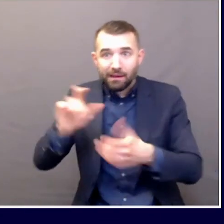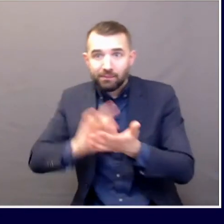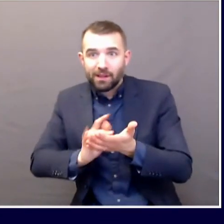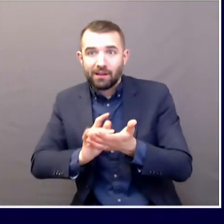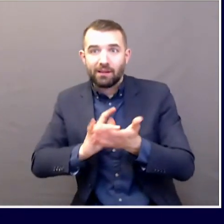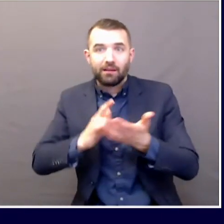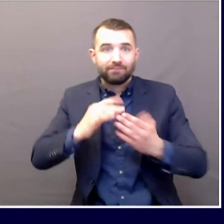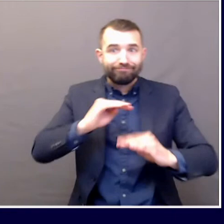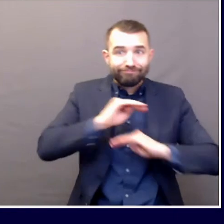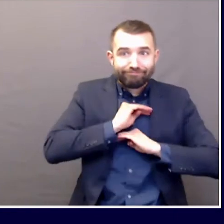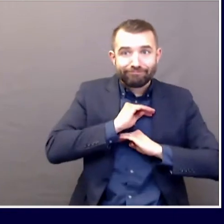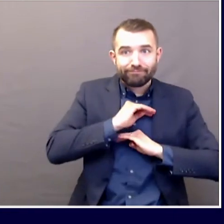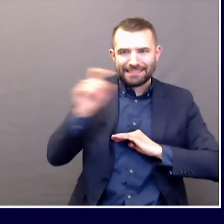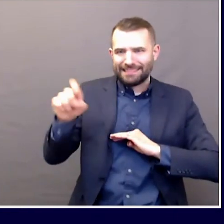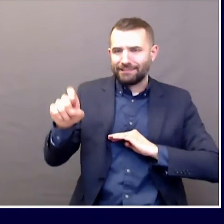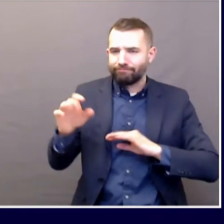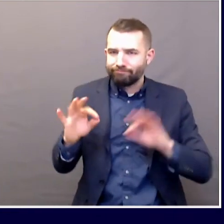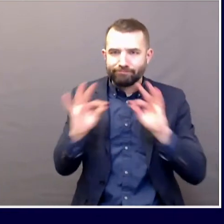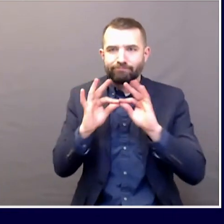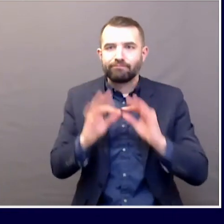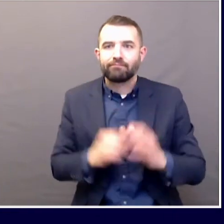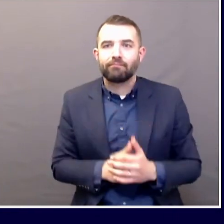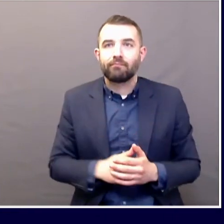me turn it over to Mal Meyer next.